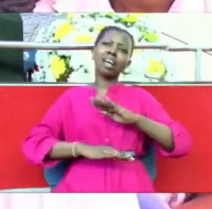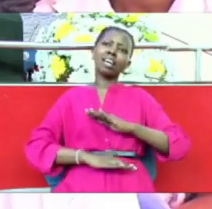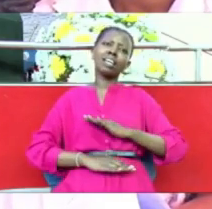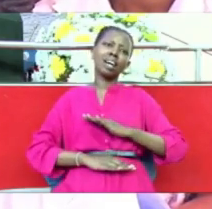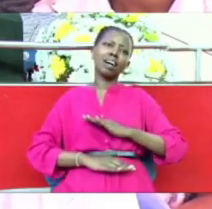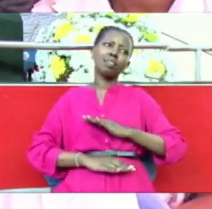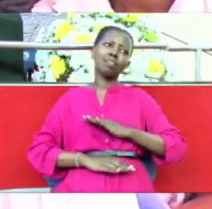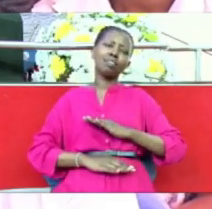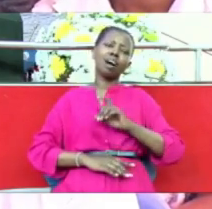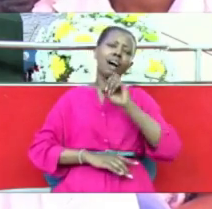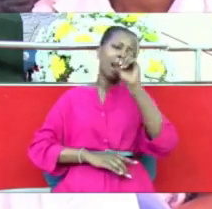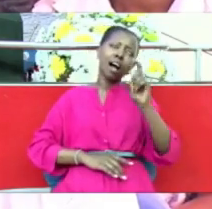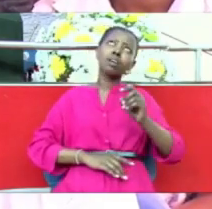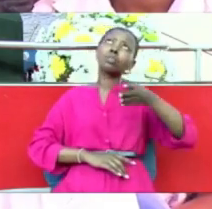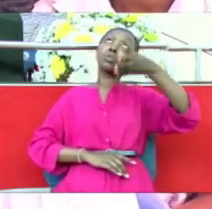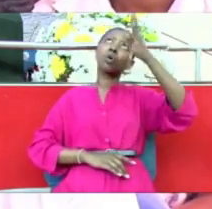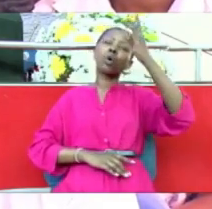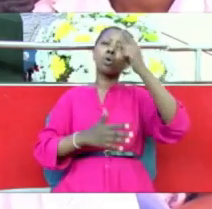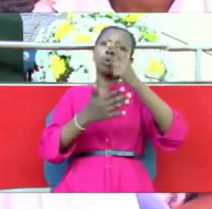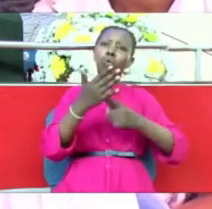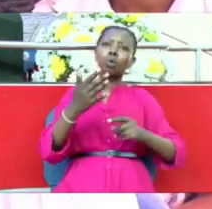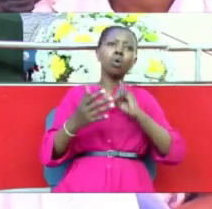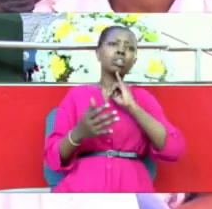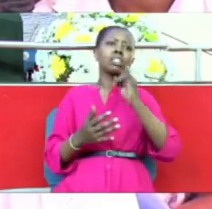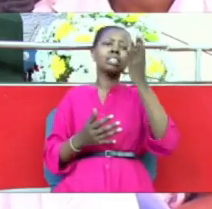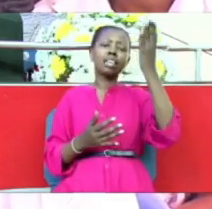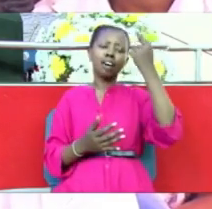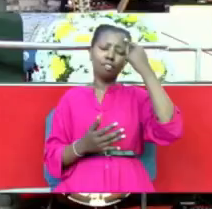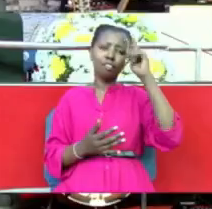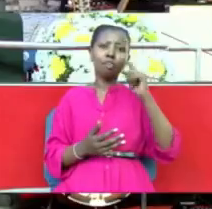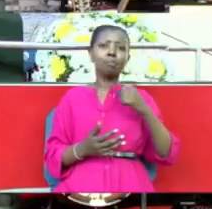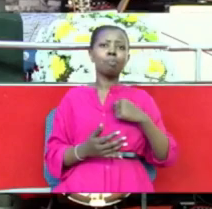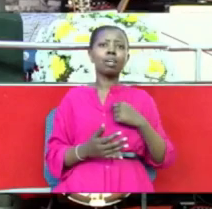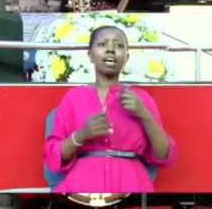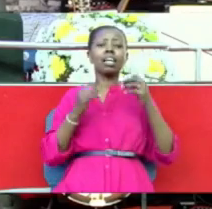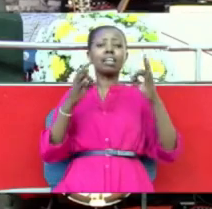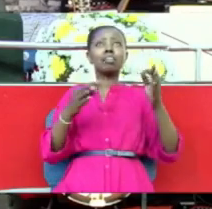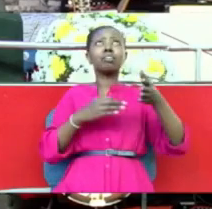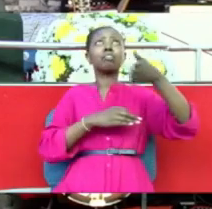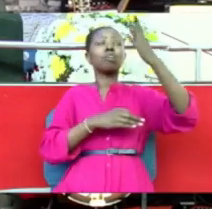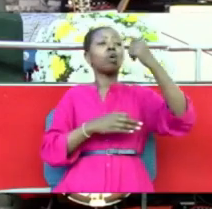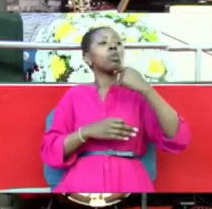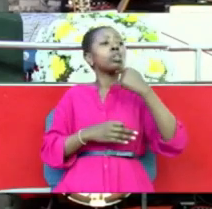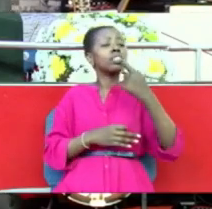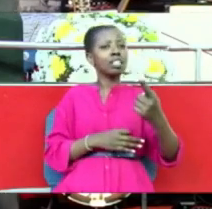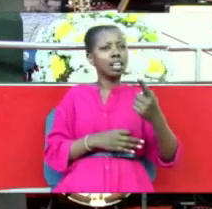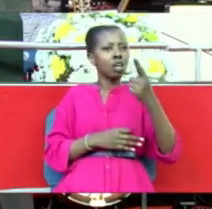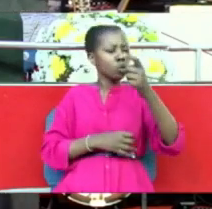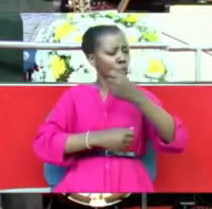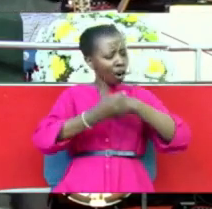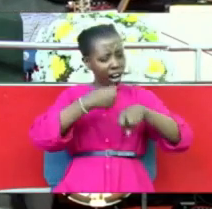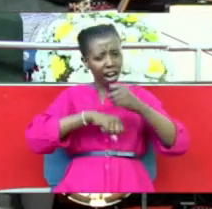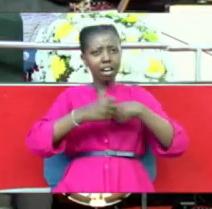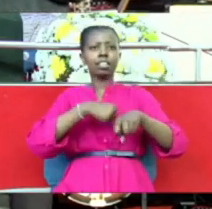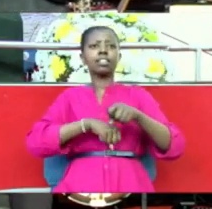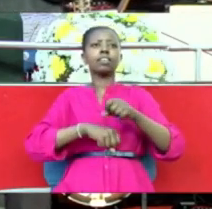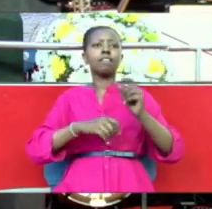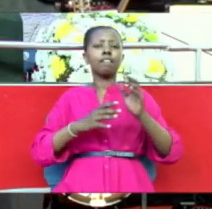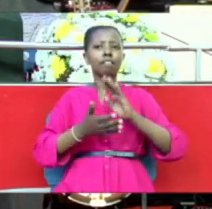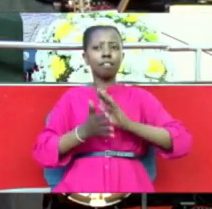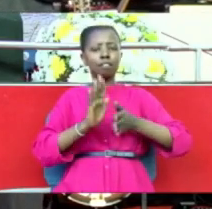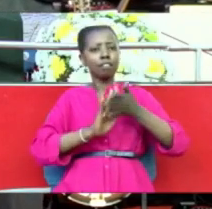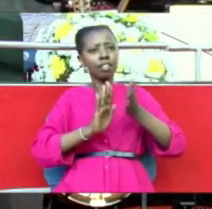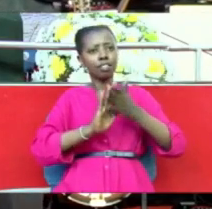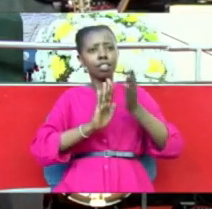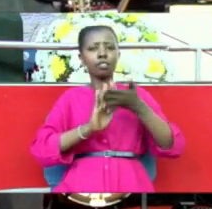there for me? And if he says it, act. Akisema chukua hatua.